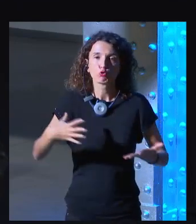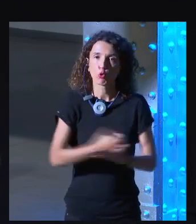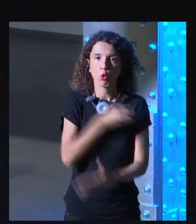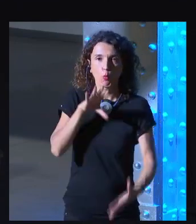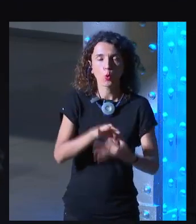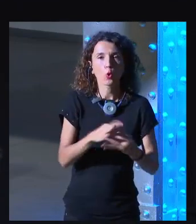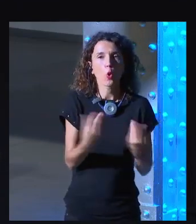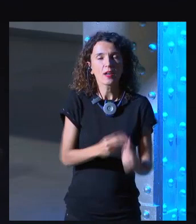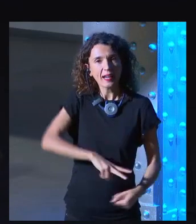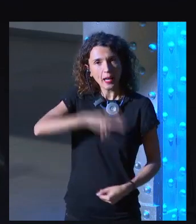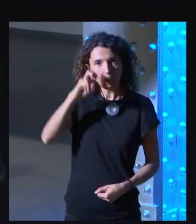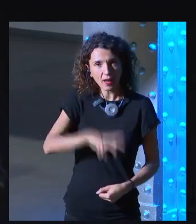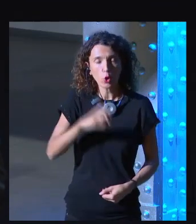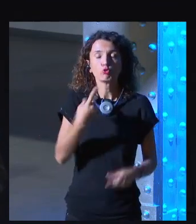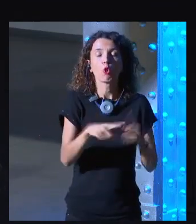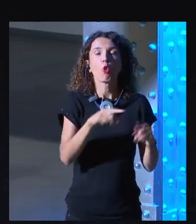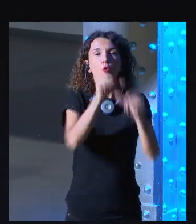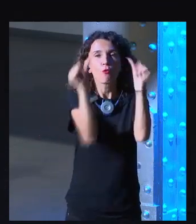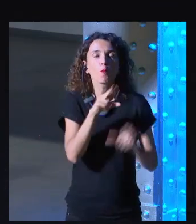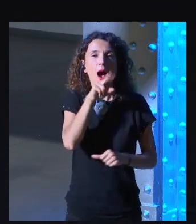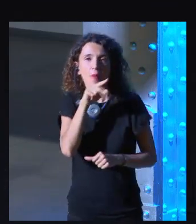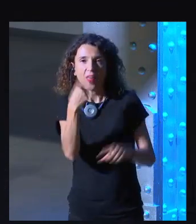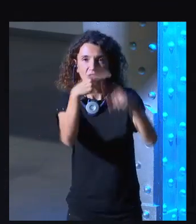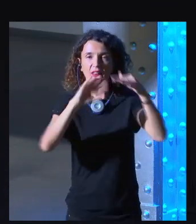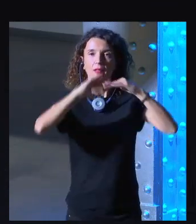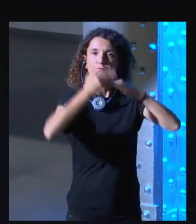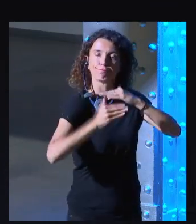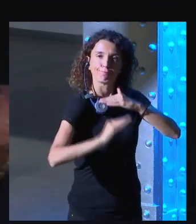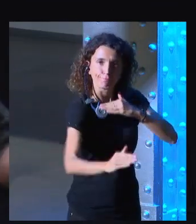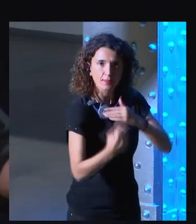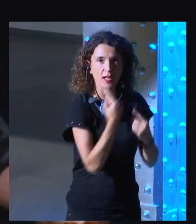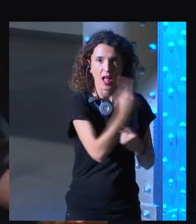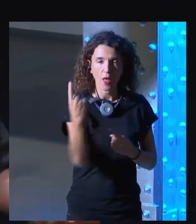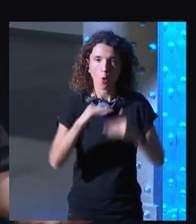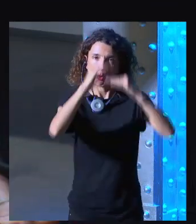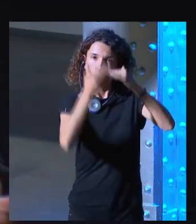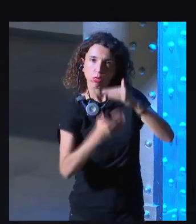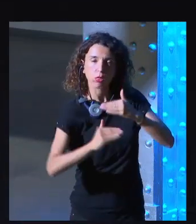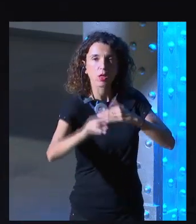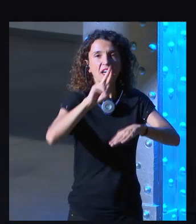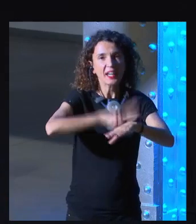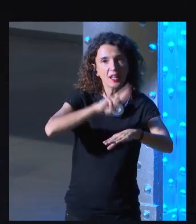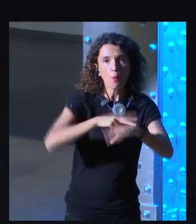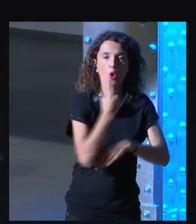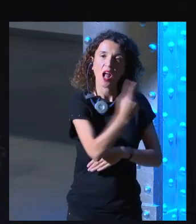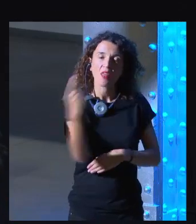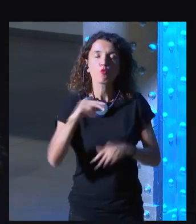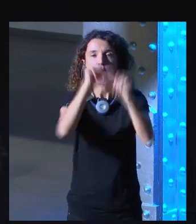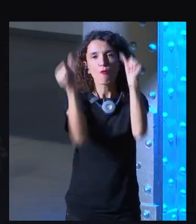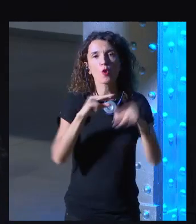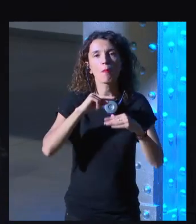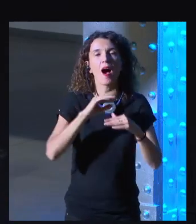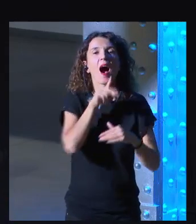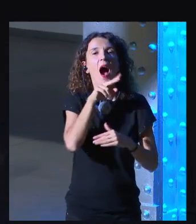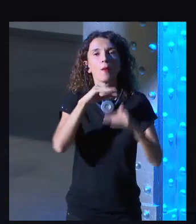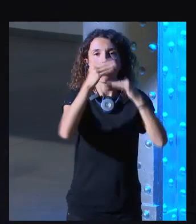speak differently. We have different cadences, different inflections, different rhythms to the way that we speak.